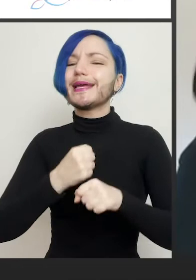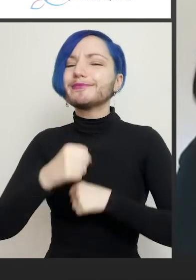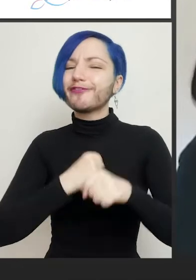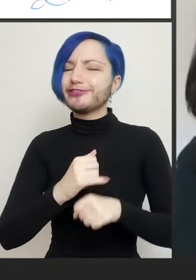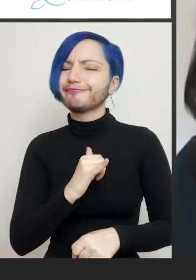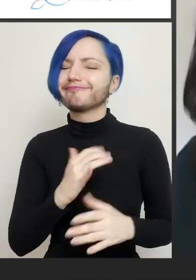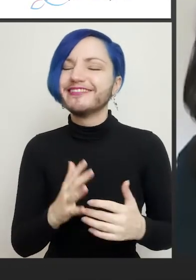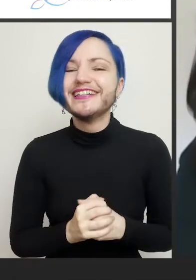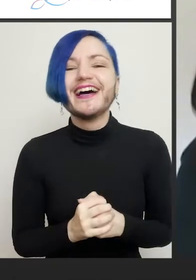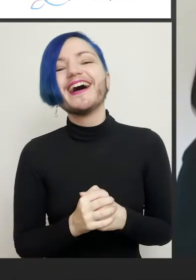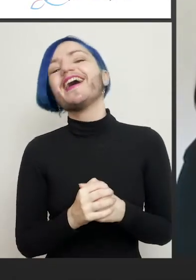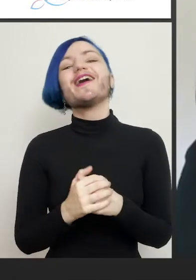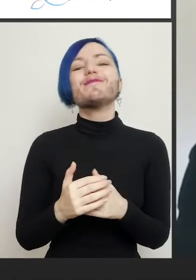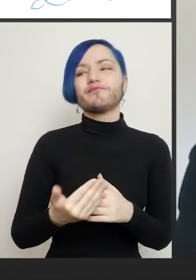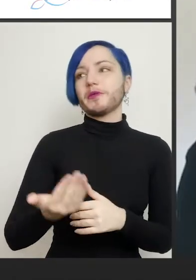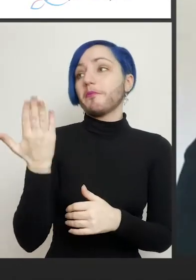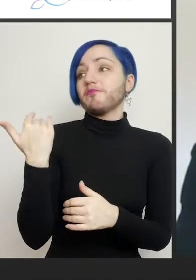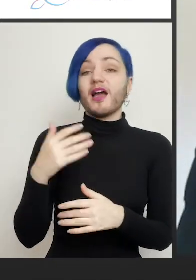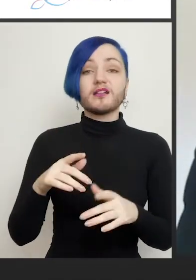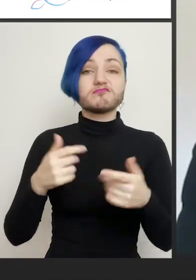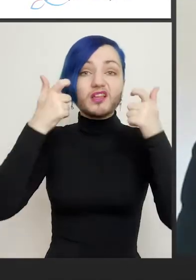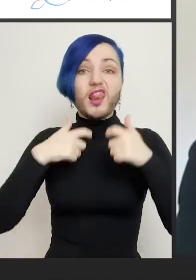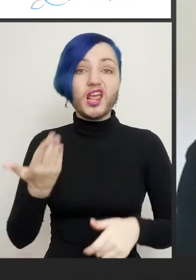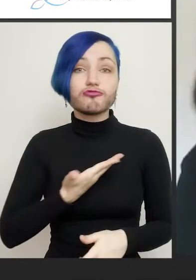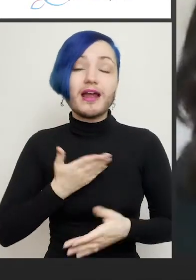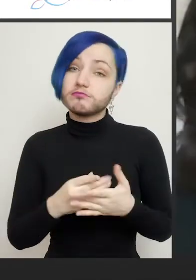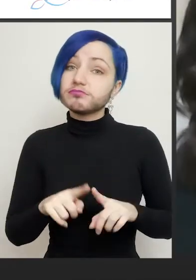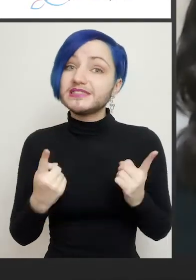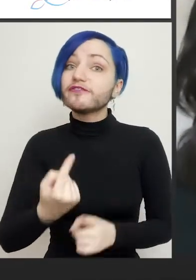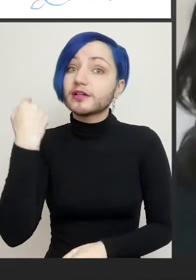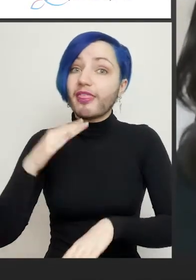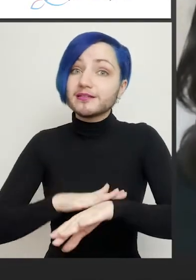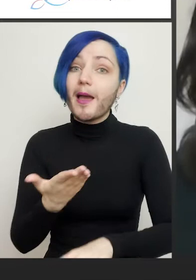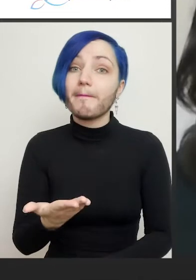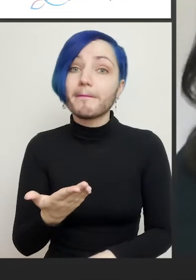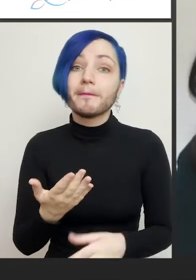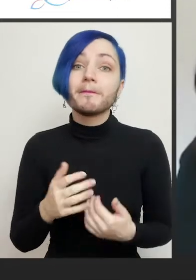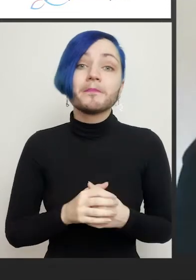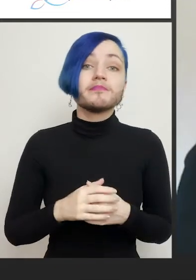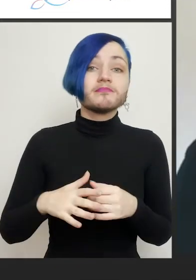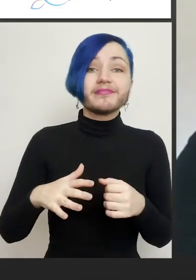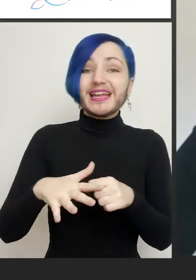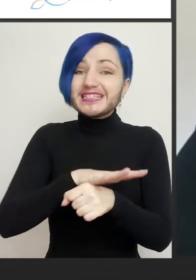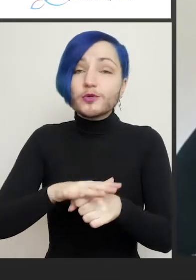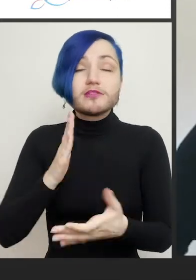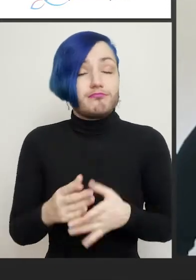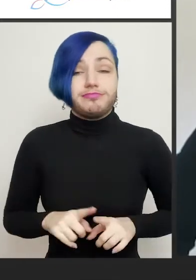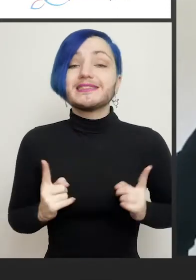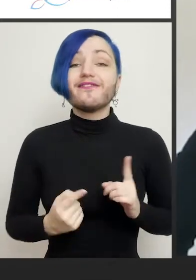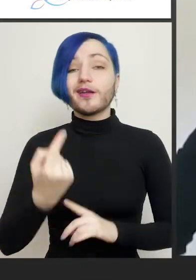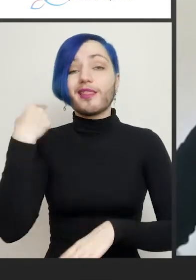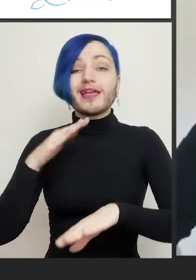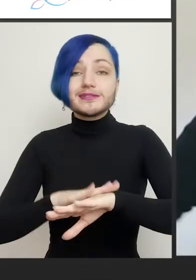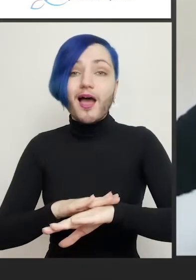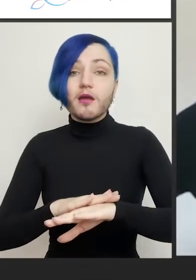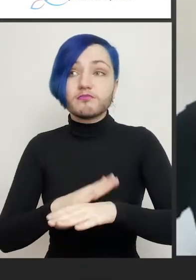Back when there were legal rights were different, and situations were very, very different then,